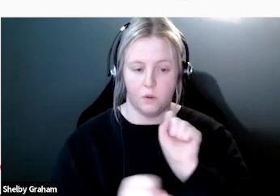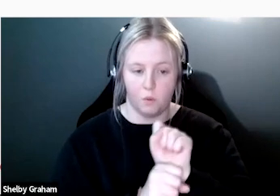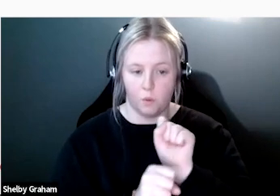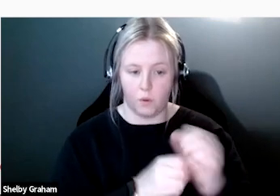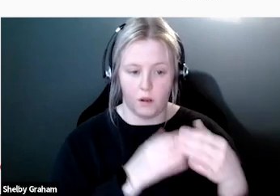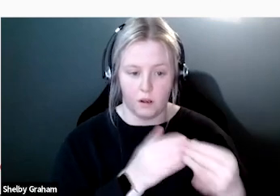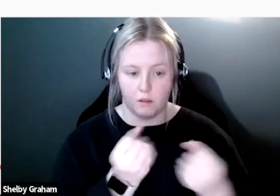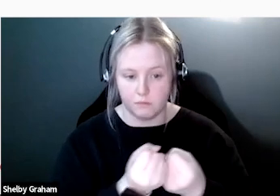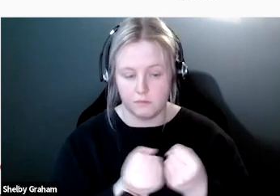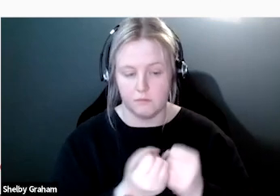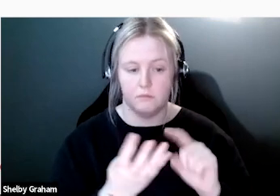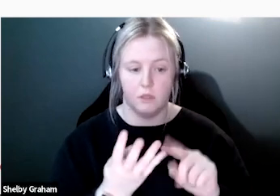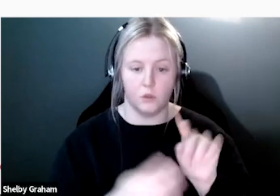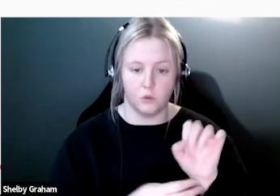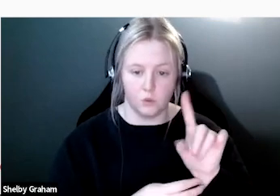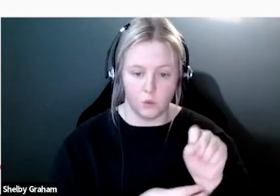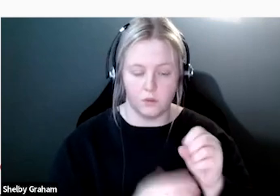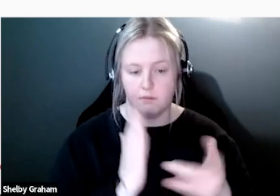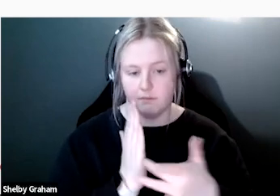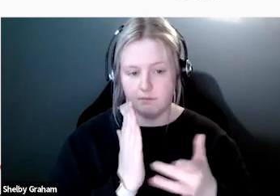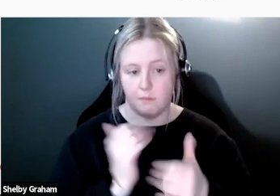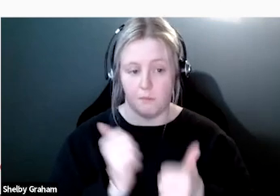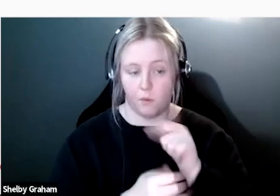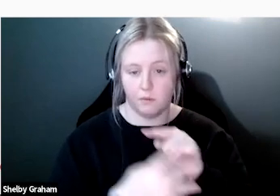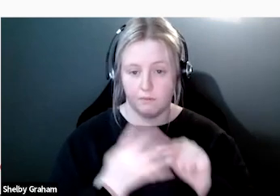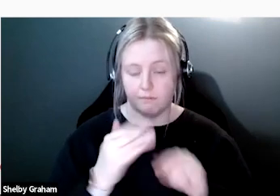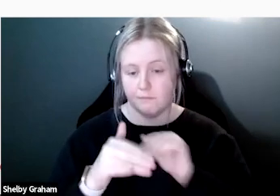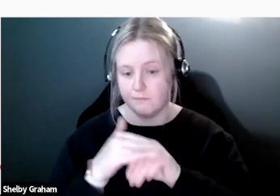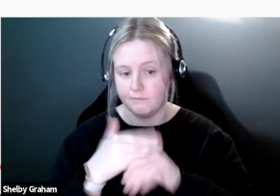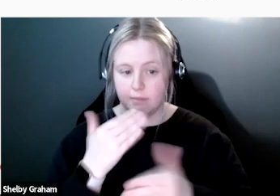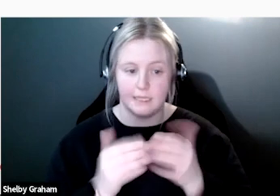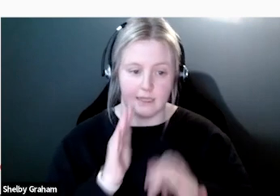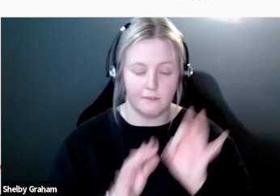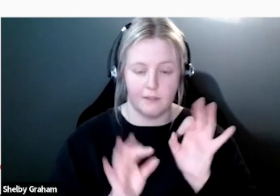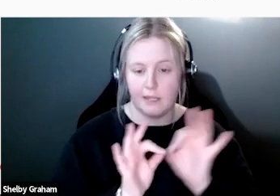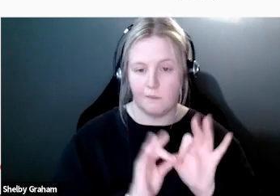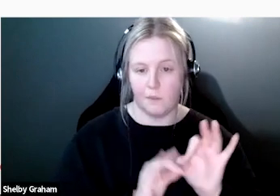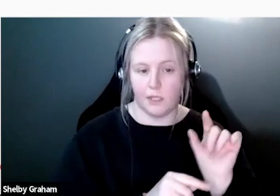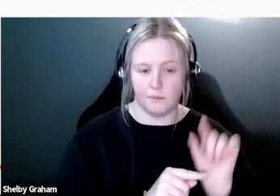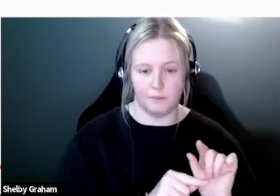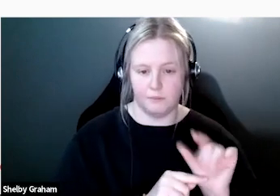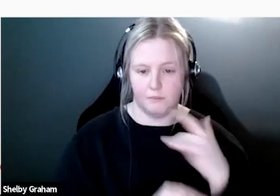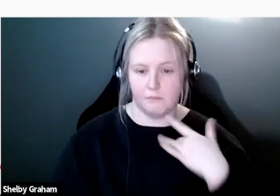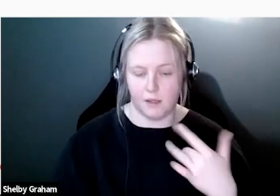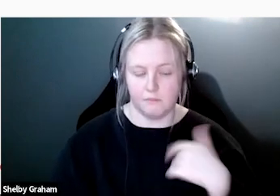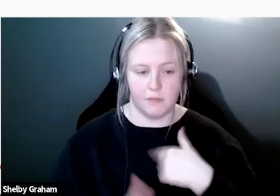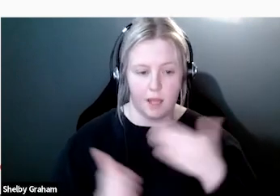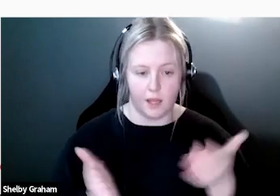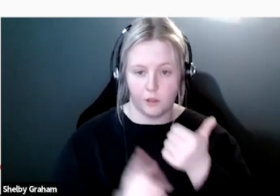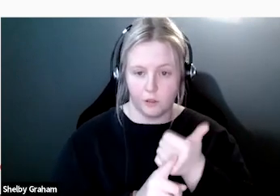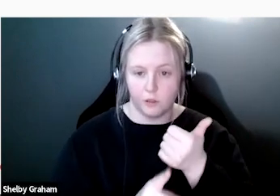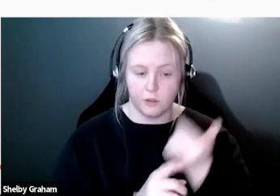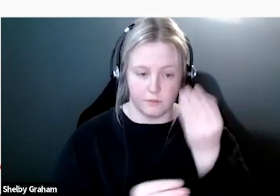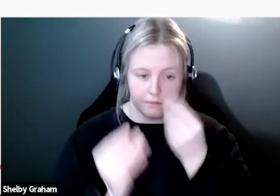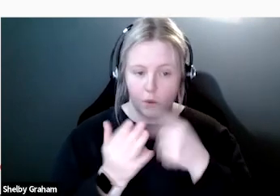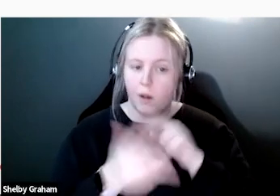assistive technology. Most of these supports are accessible, easy to facilitate, and low cost. I encourage you to consider what type of support